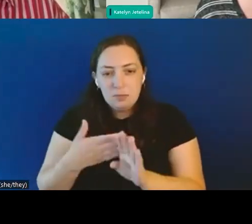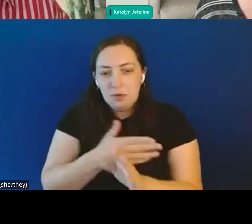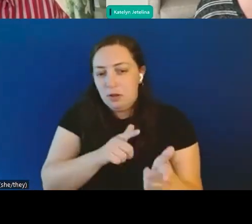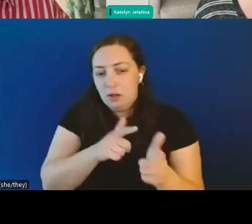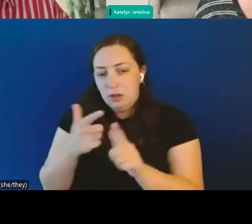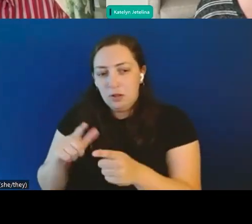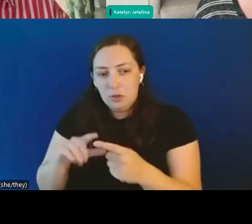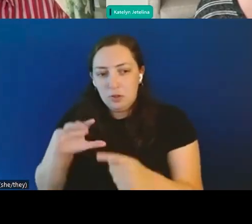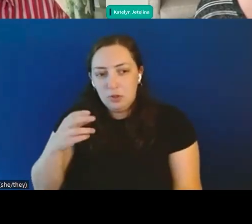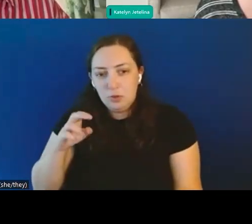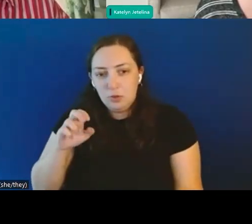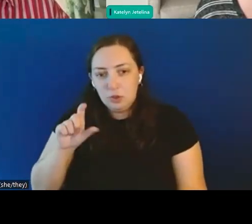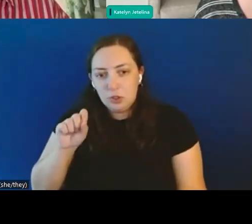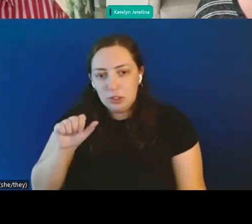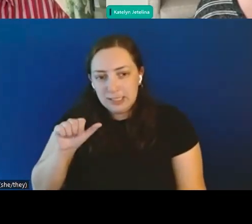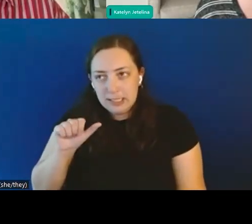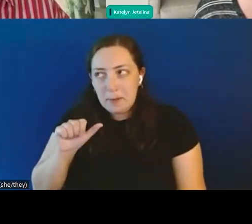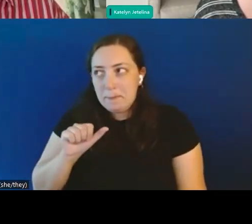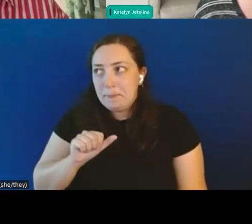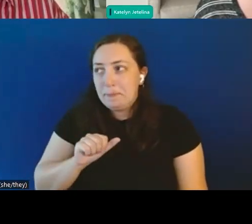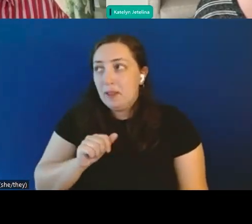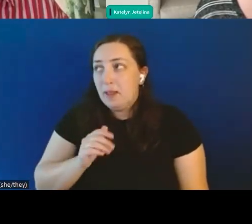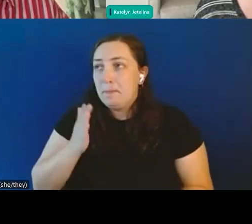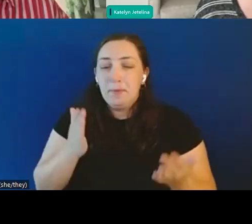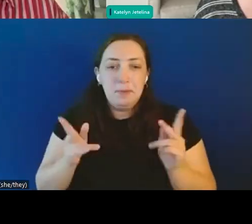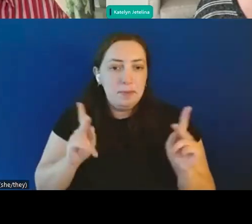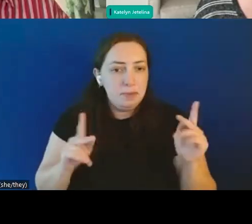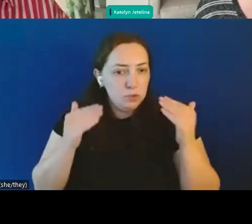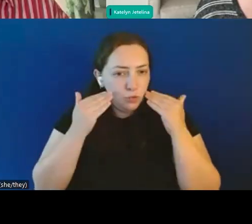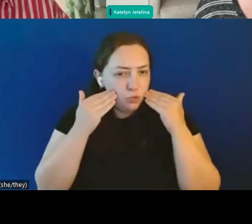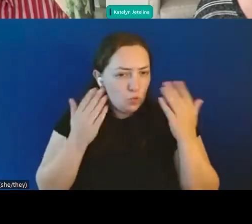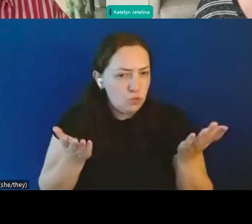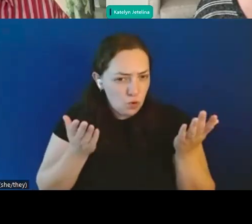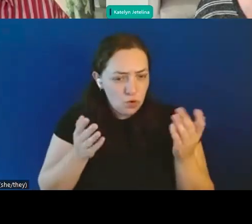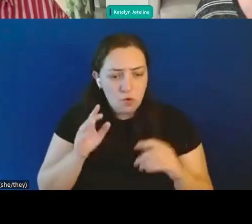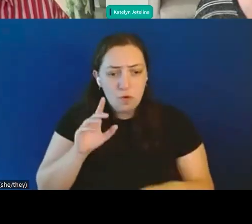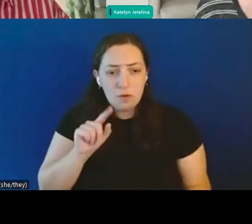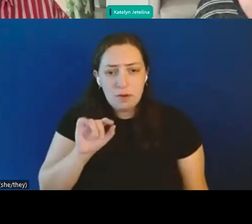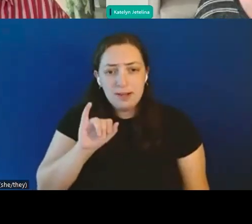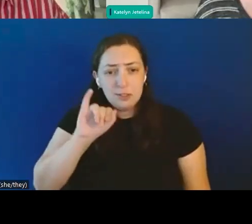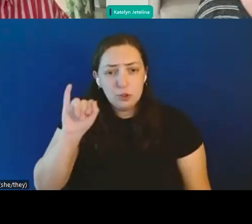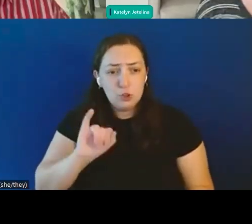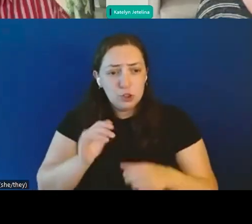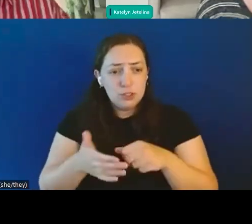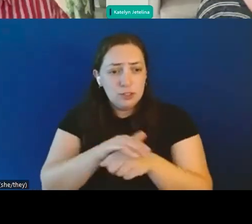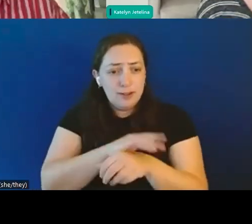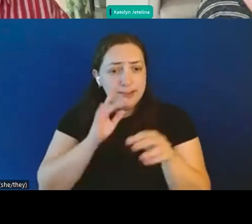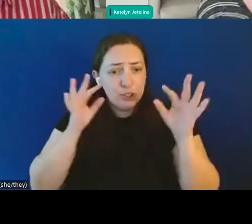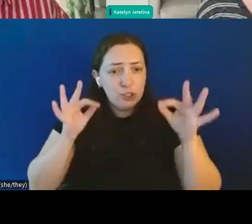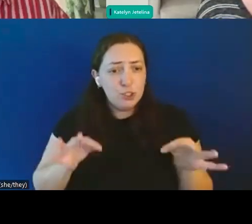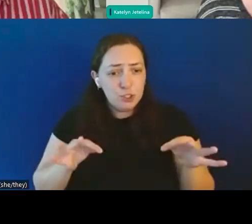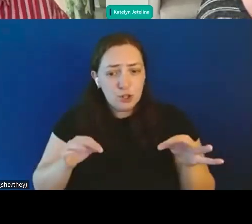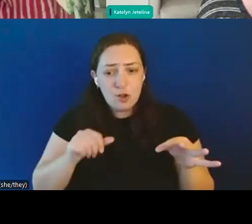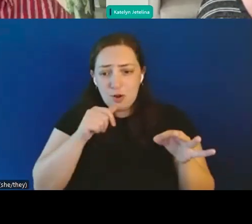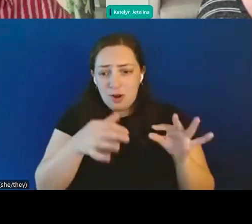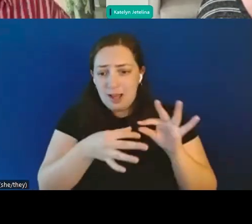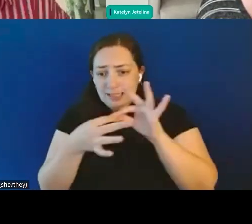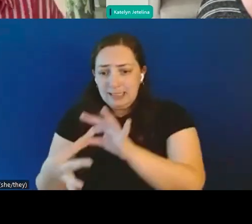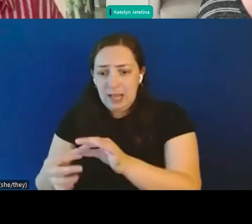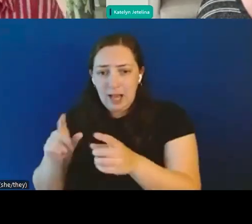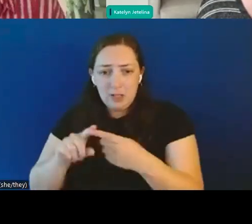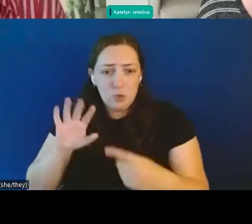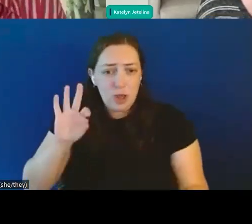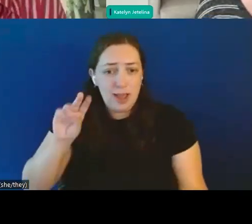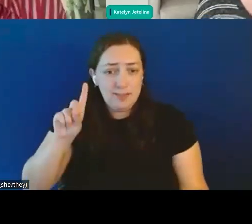which is it may not be commonly known that insurance coverage decisions are not tied to the FDA